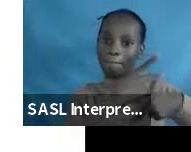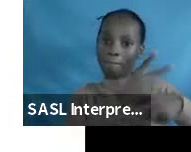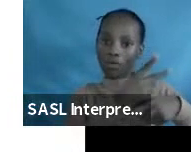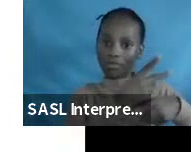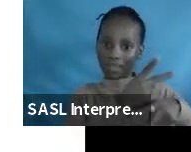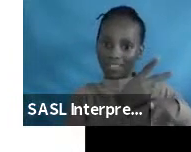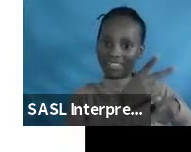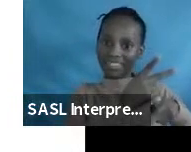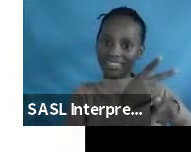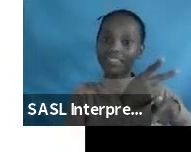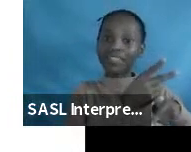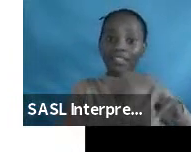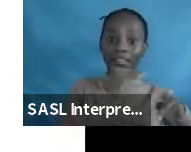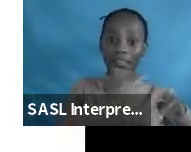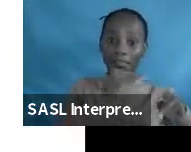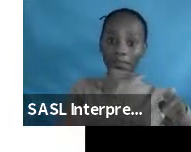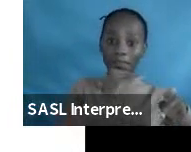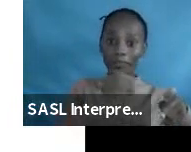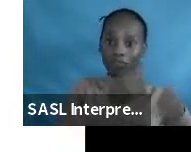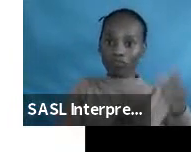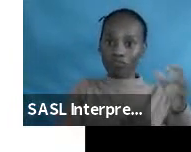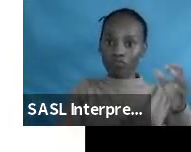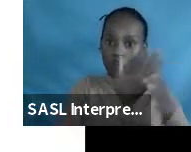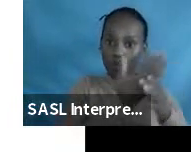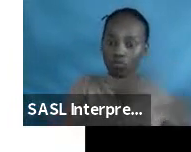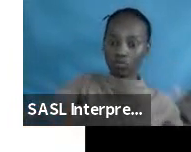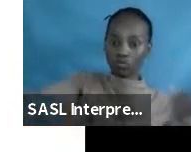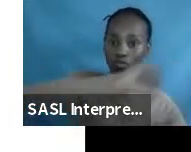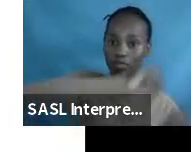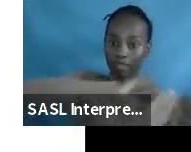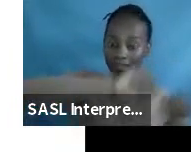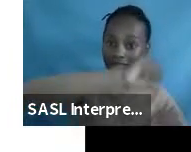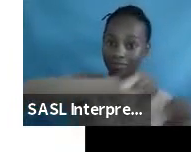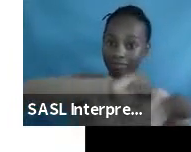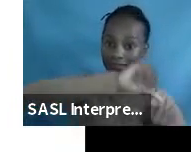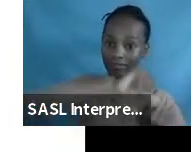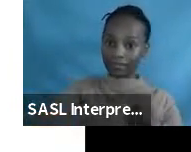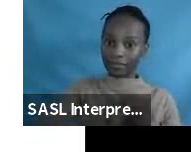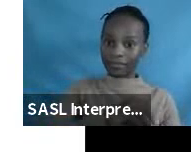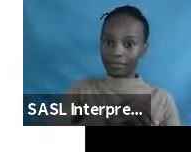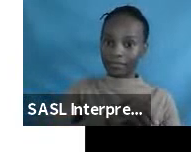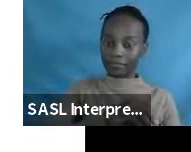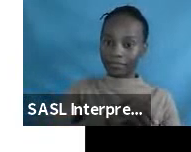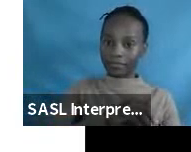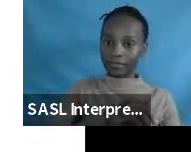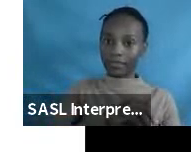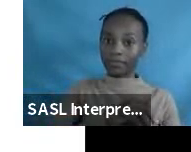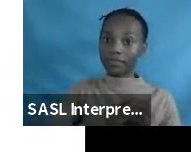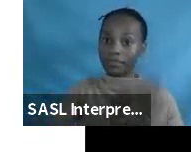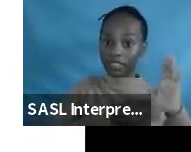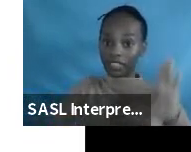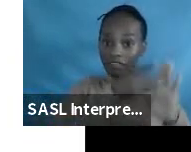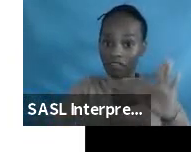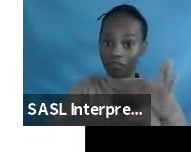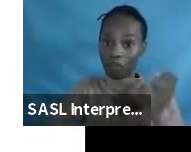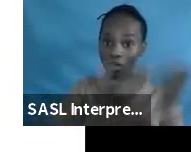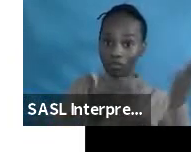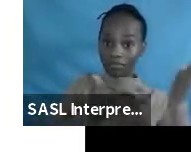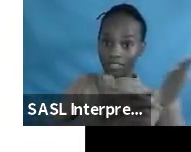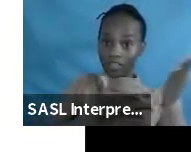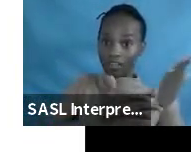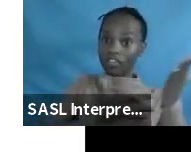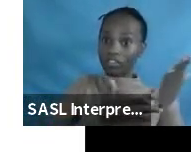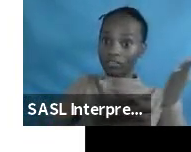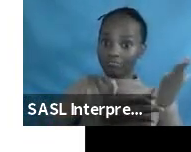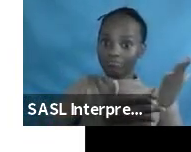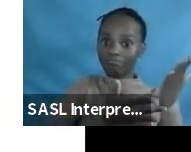and ever-growing society with all its needs. With development of a lot of technology, each and everyone has